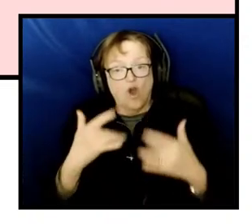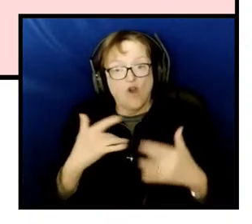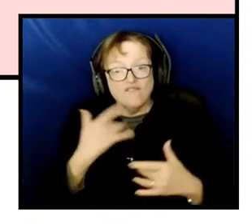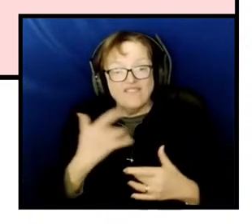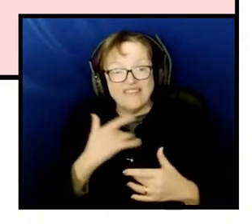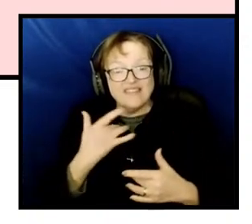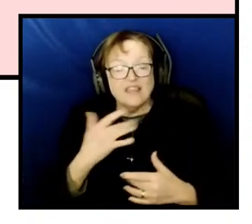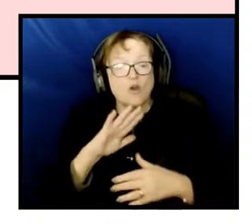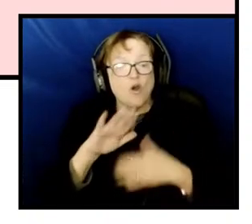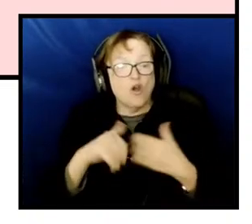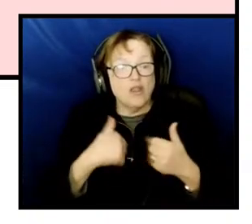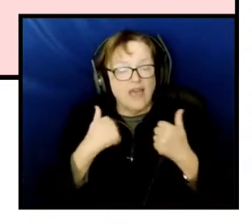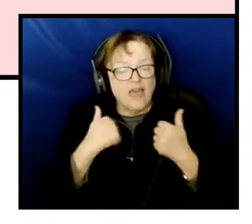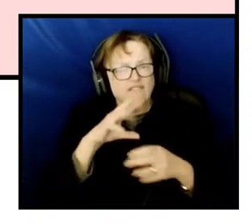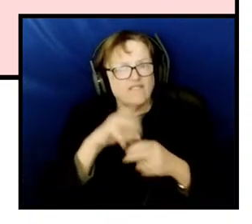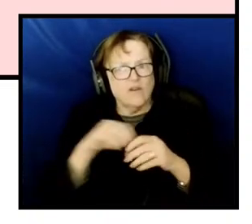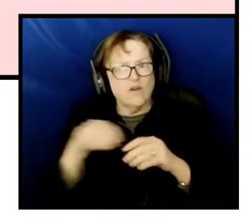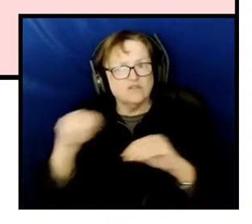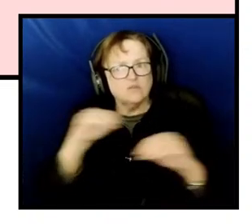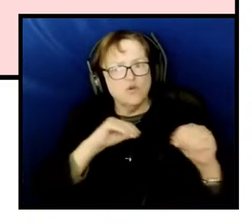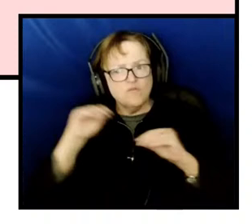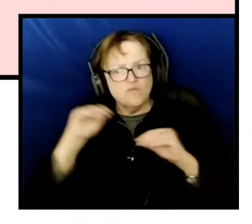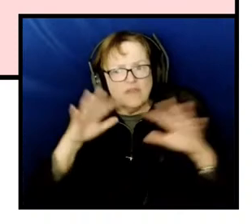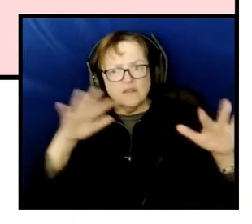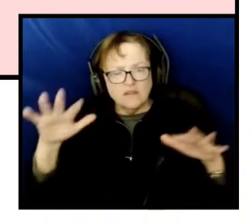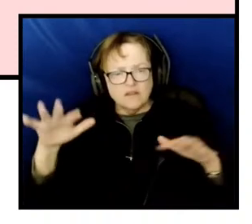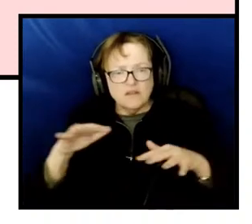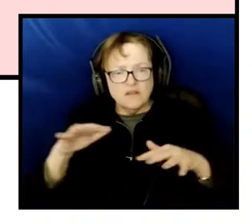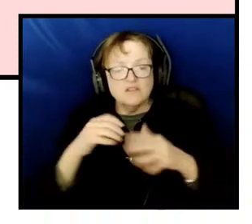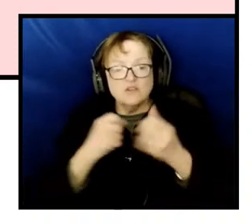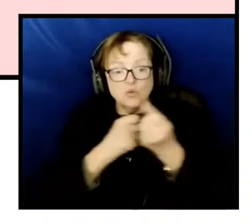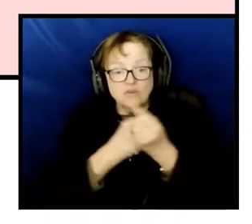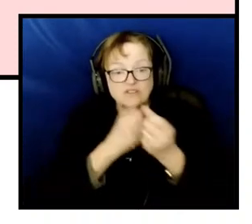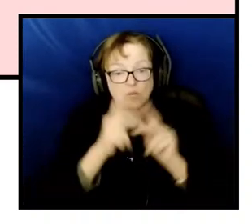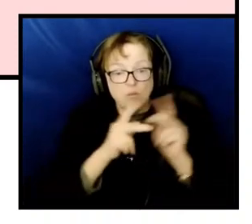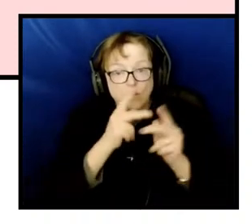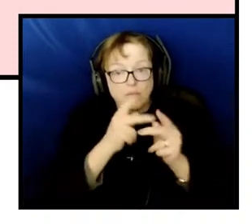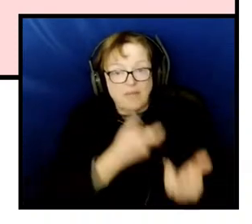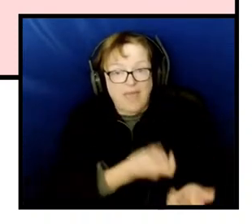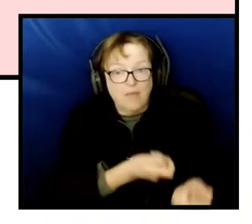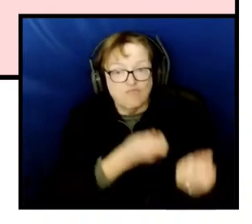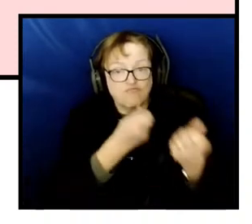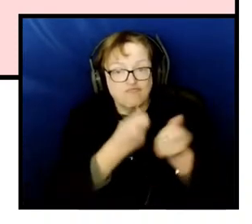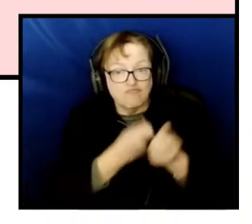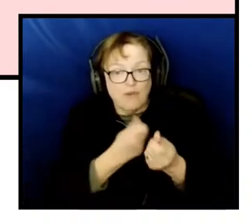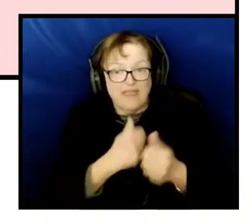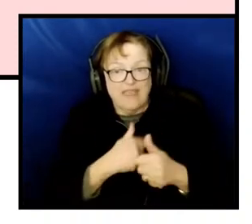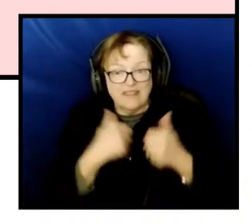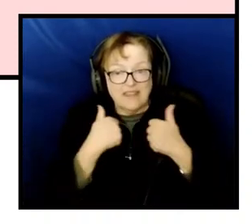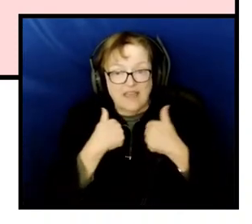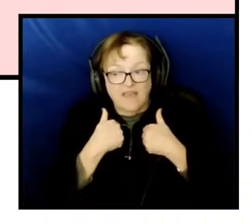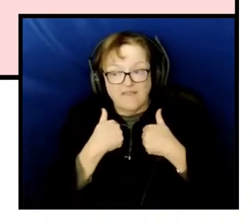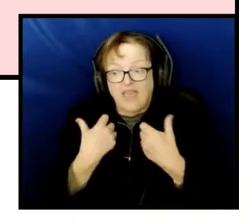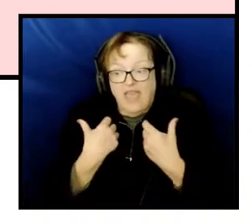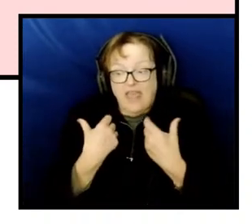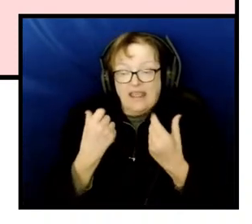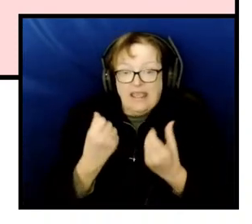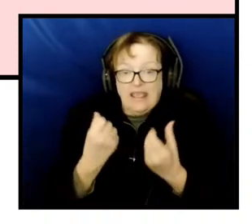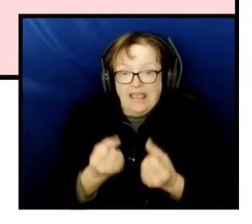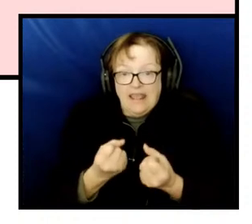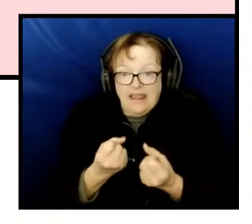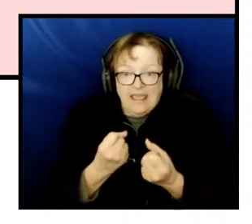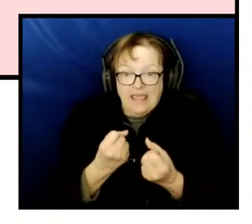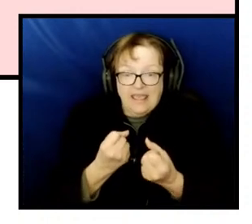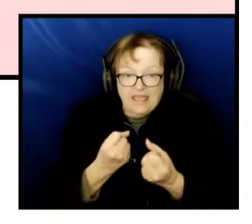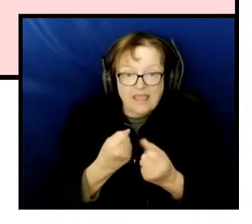life involves movement. And so when we're supporting people in bringing forth life and in healing and recovering from the